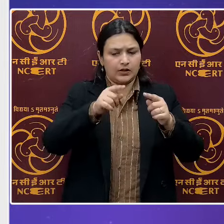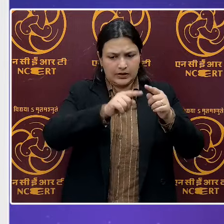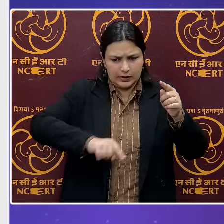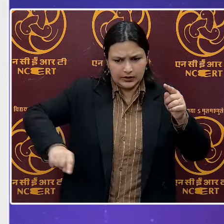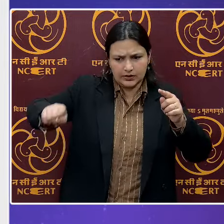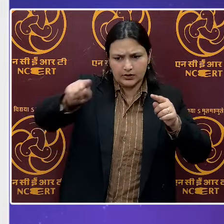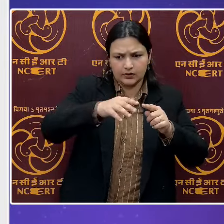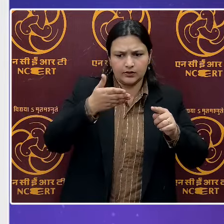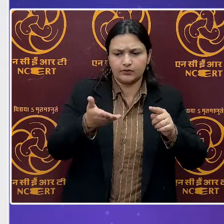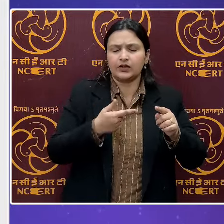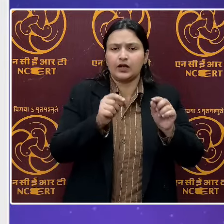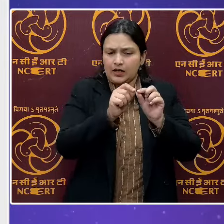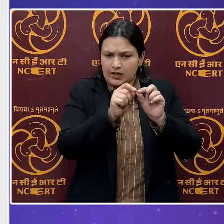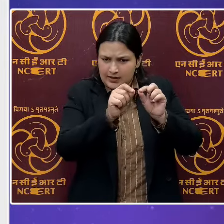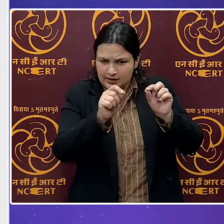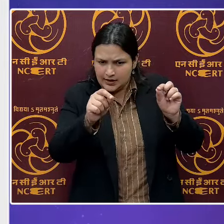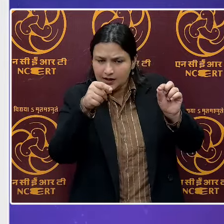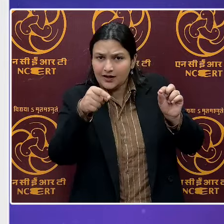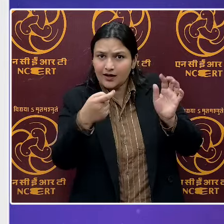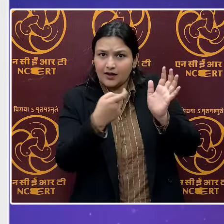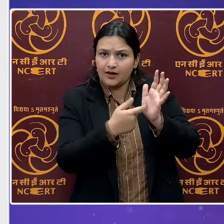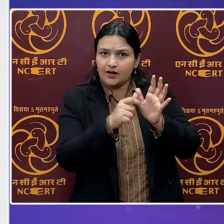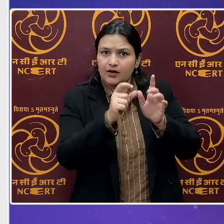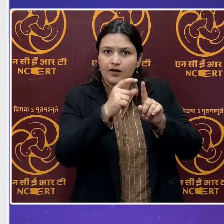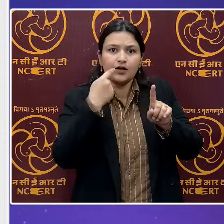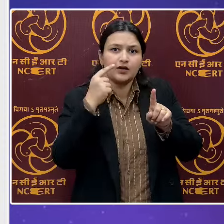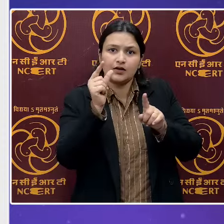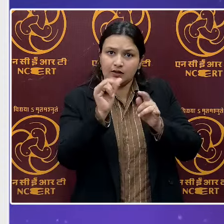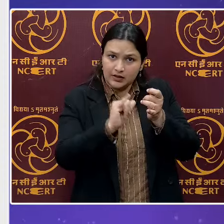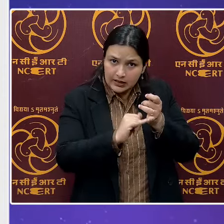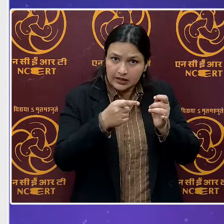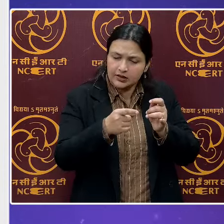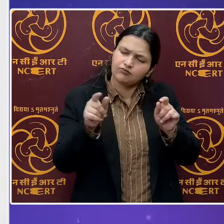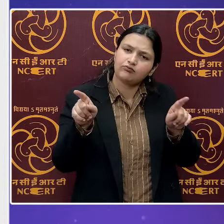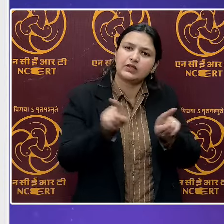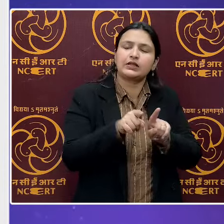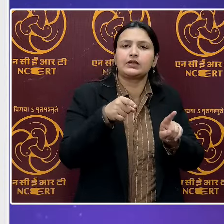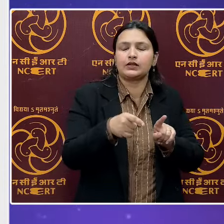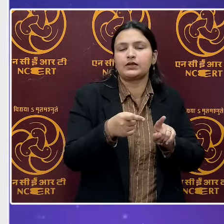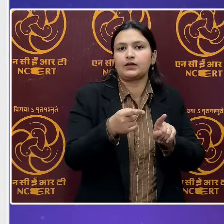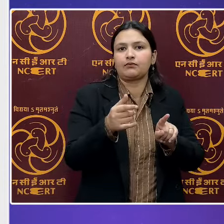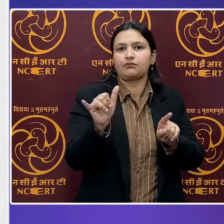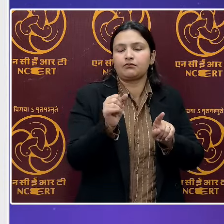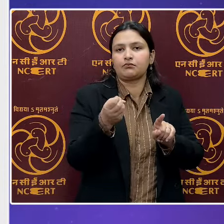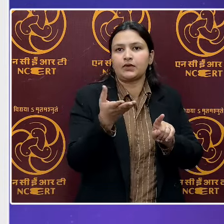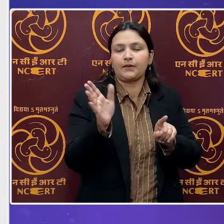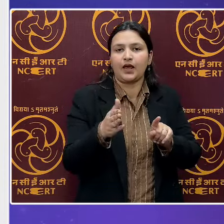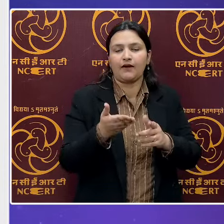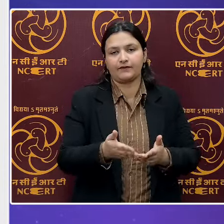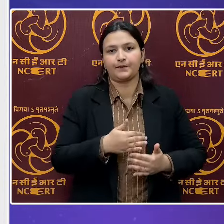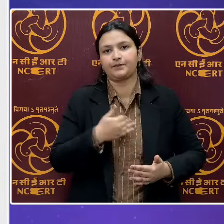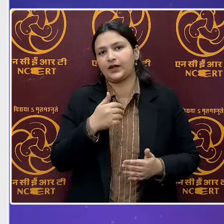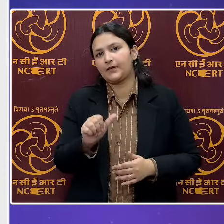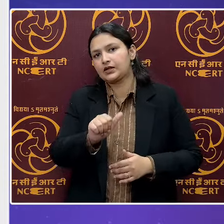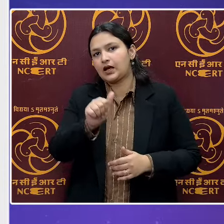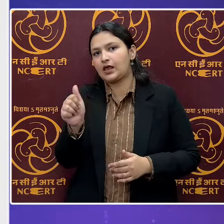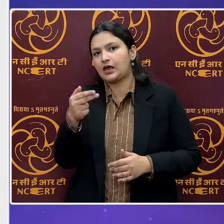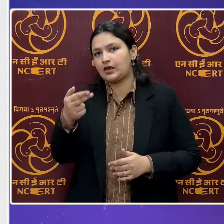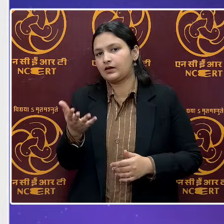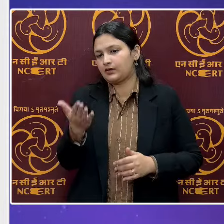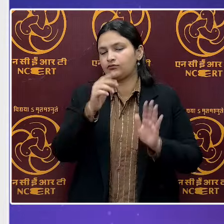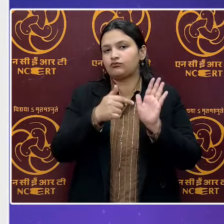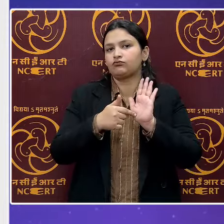the radius of the circle. Okay. Now here, there is another name coming